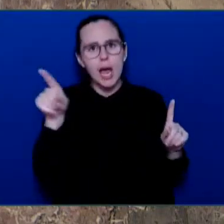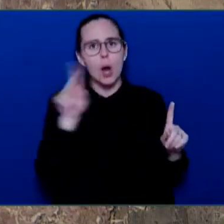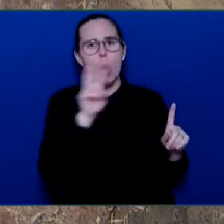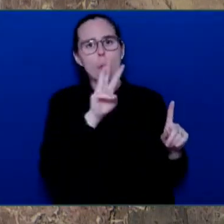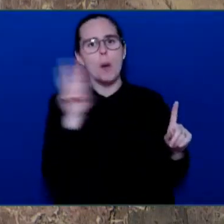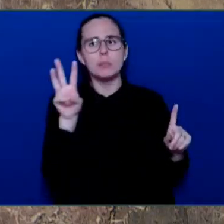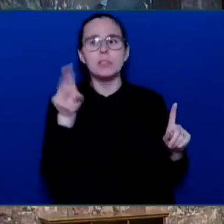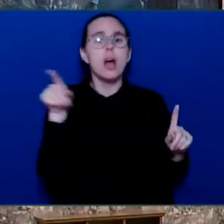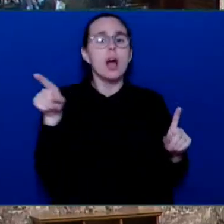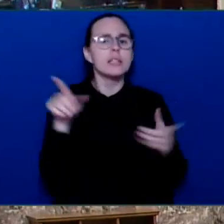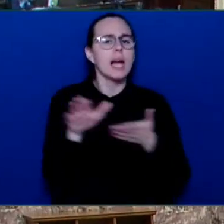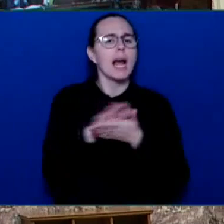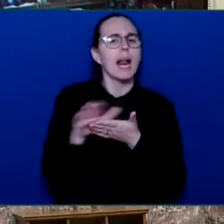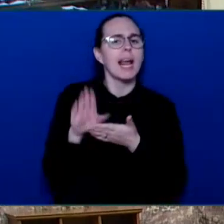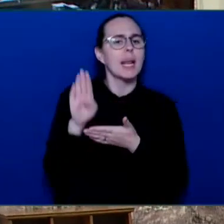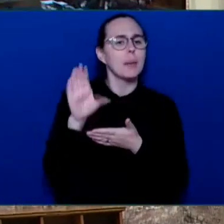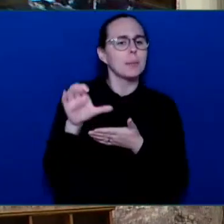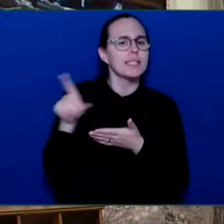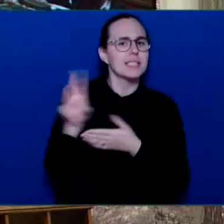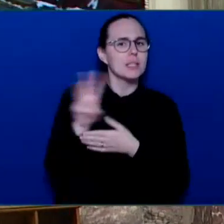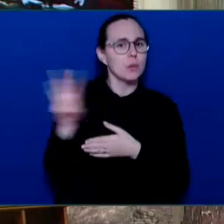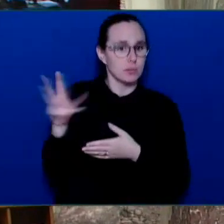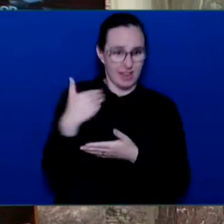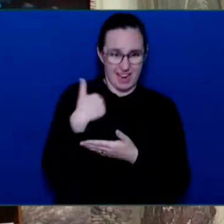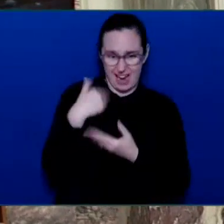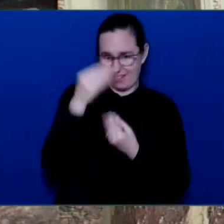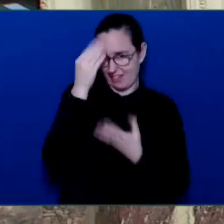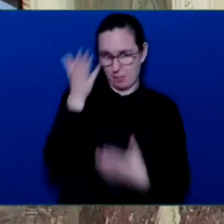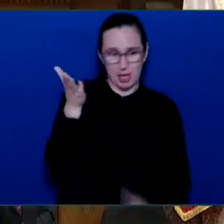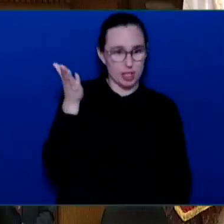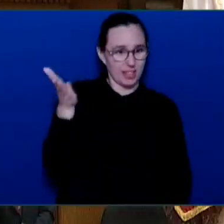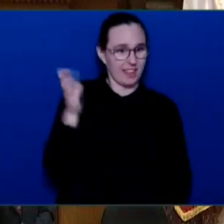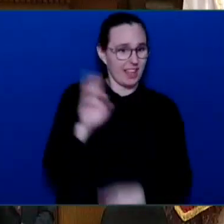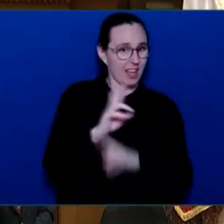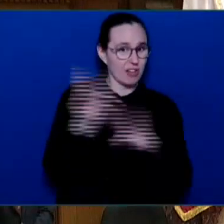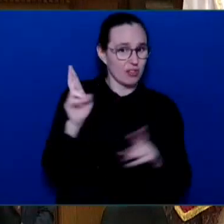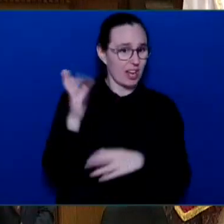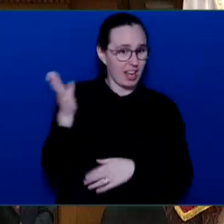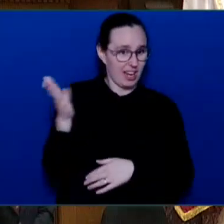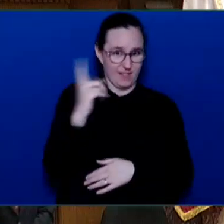Columbians. Thank you. The bell ends the question period.